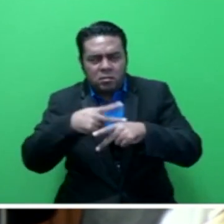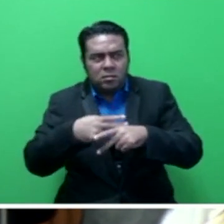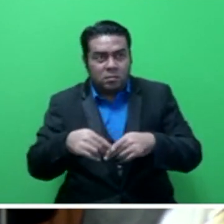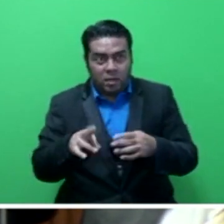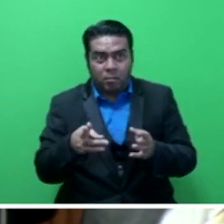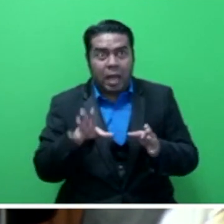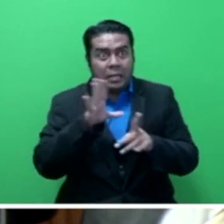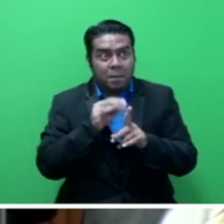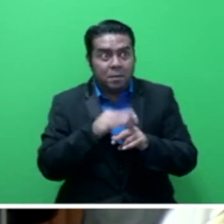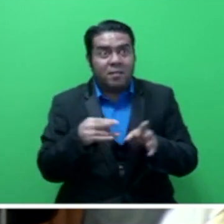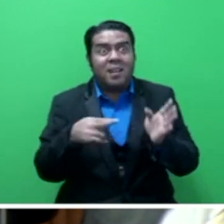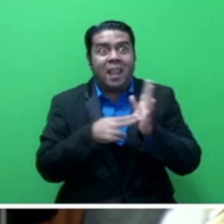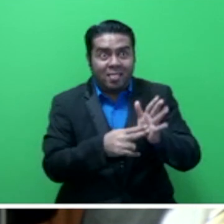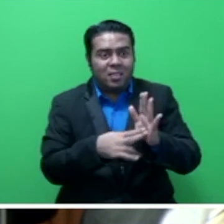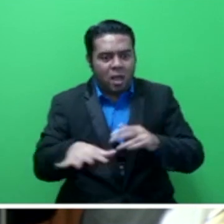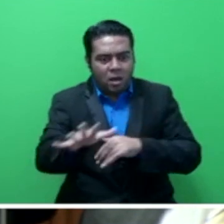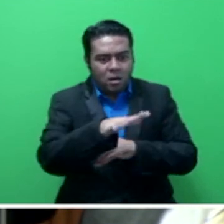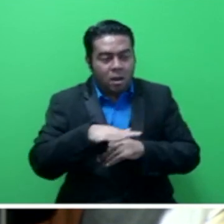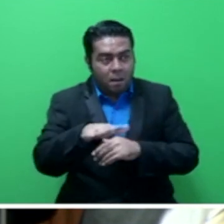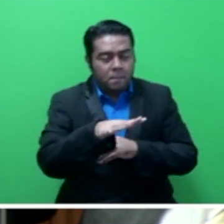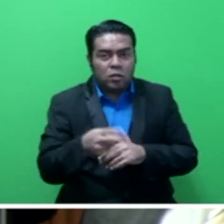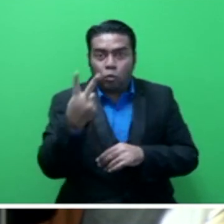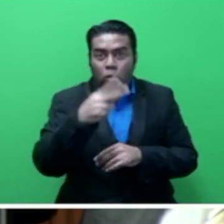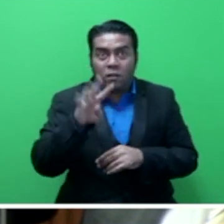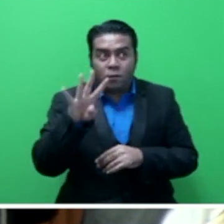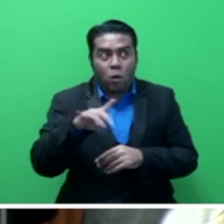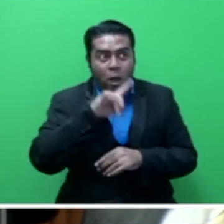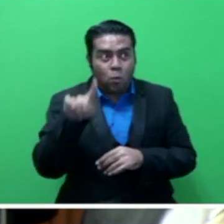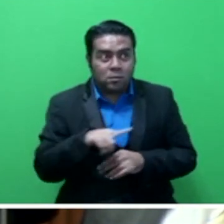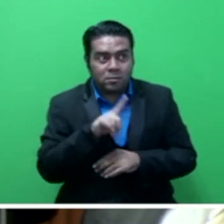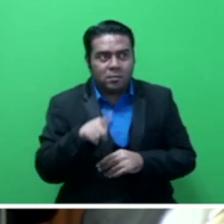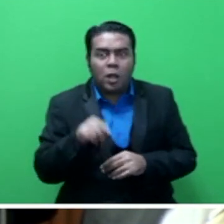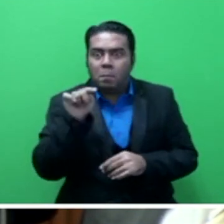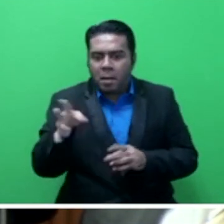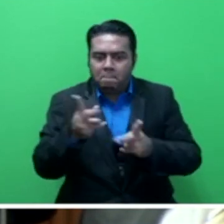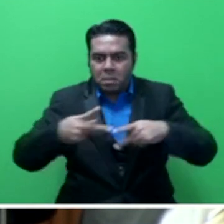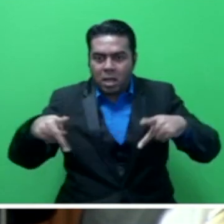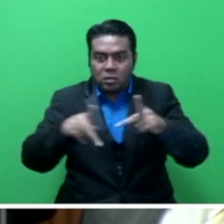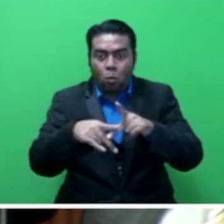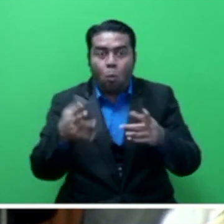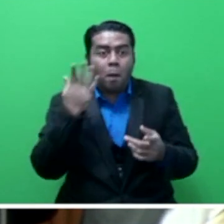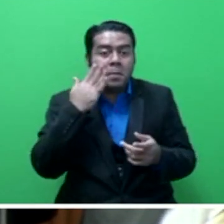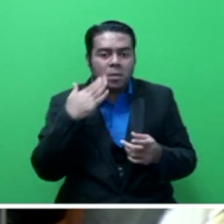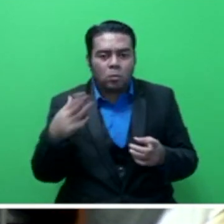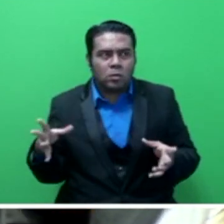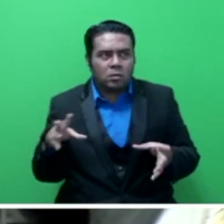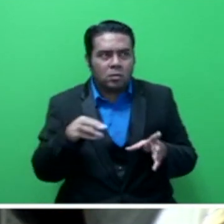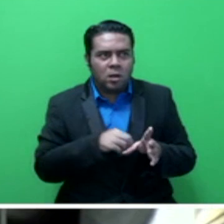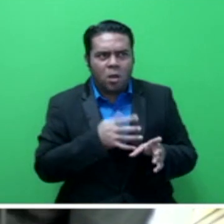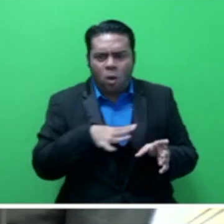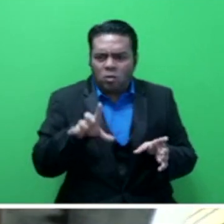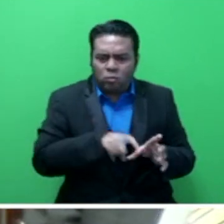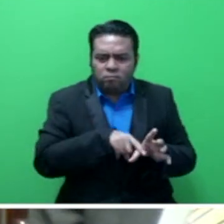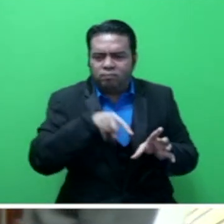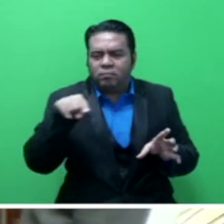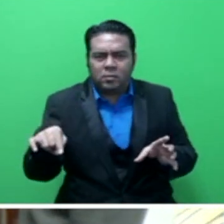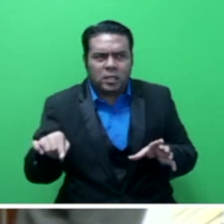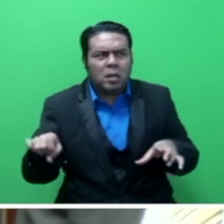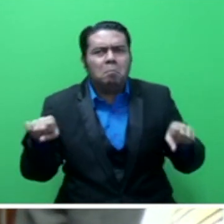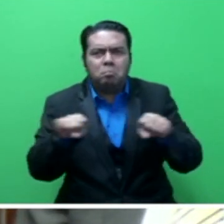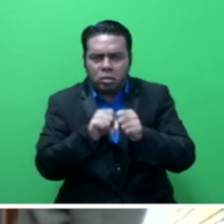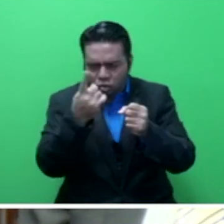if we still had nightclubs going, if it was 24 hours, it will be a place where the people in quarantine will feel like they want to come out. So breaches could